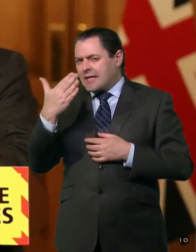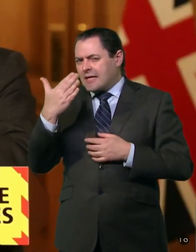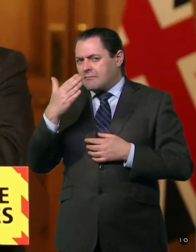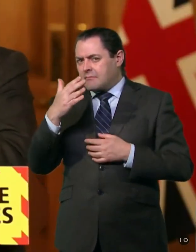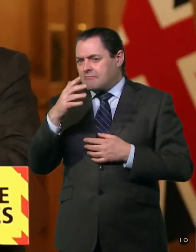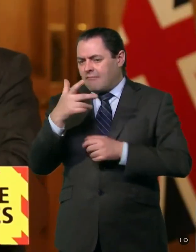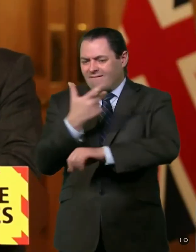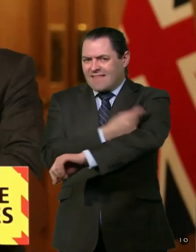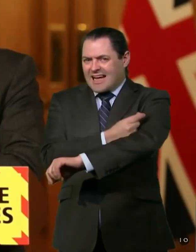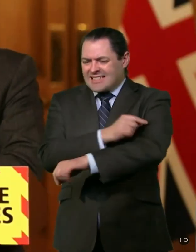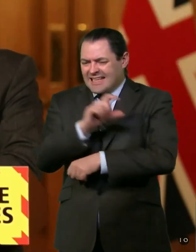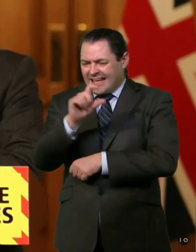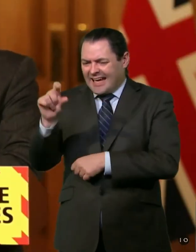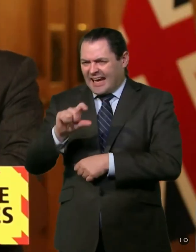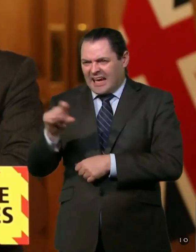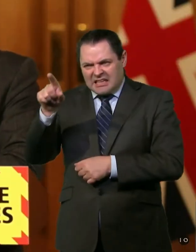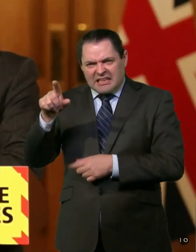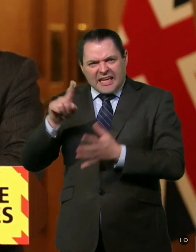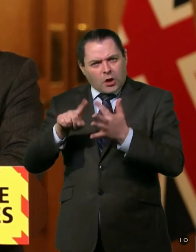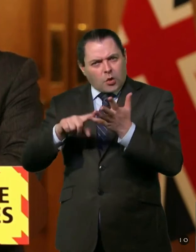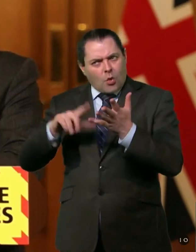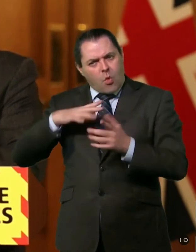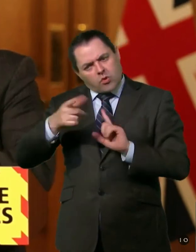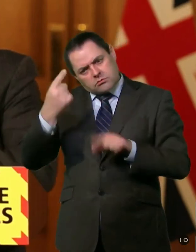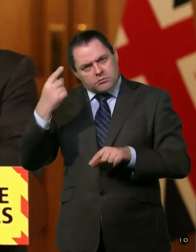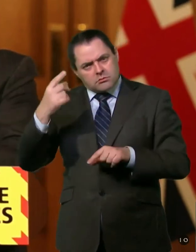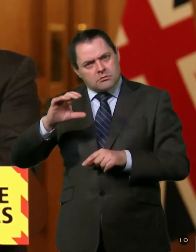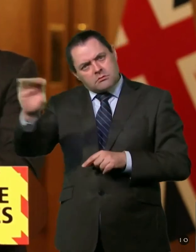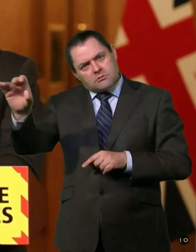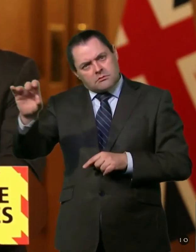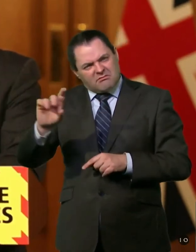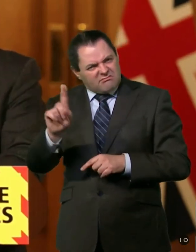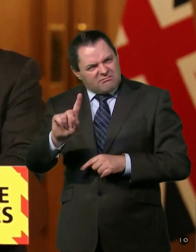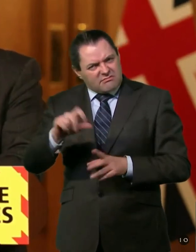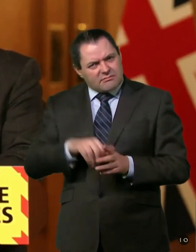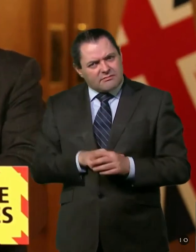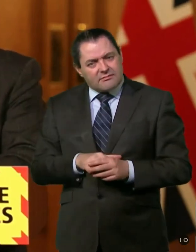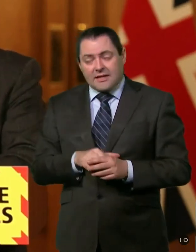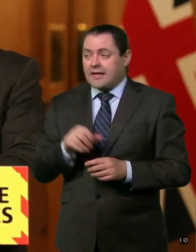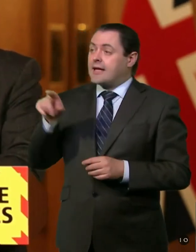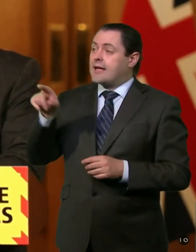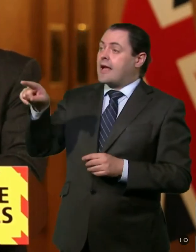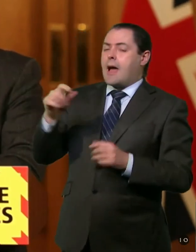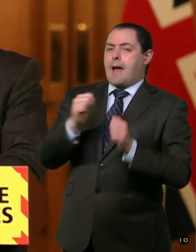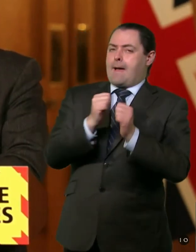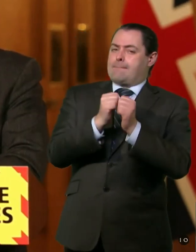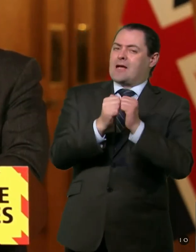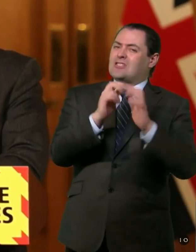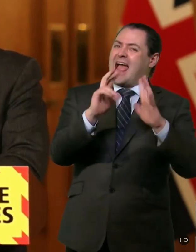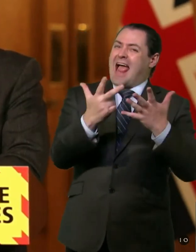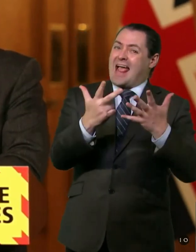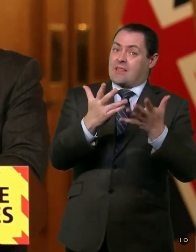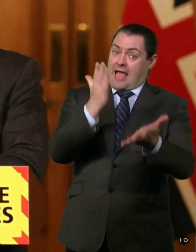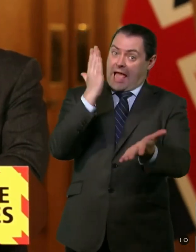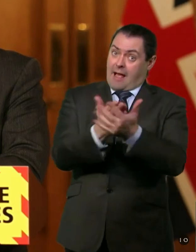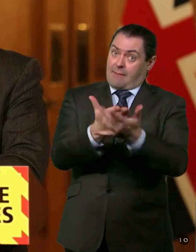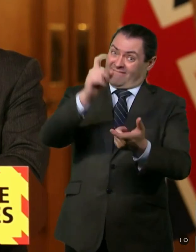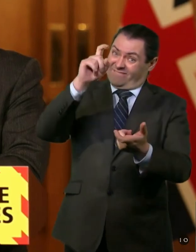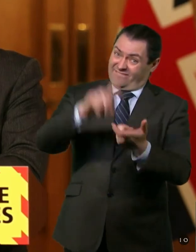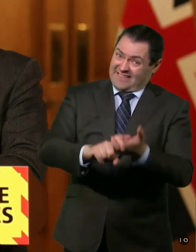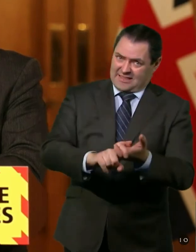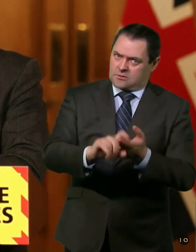Laura, the date of the 8th of March is the earliest that we think it's sensible for to set for